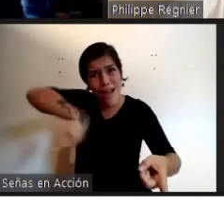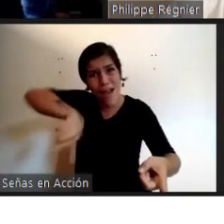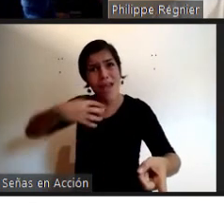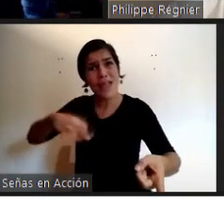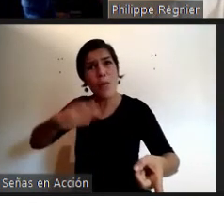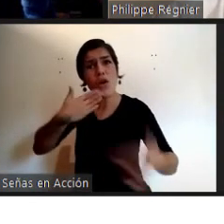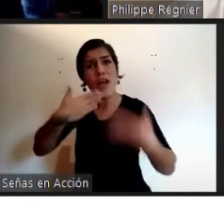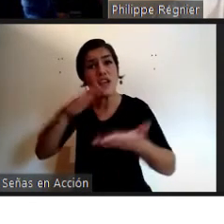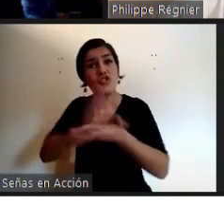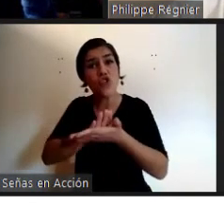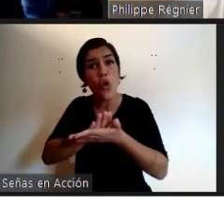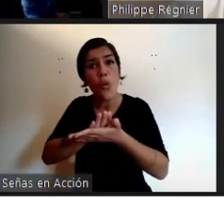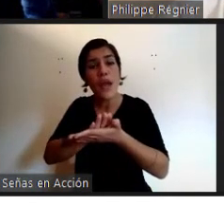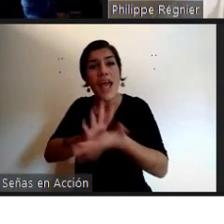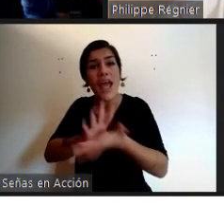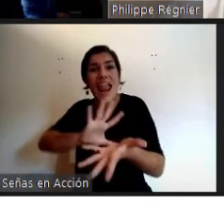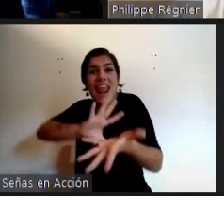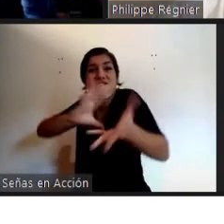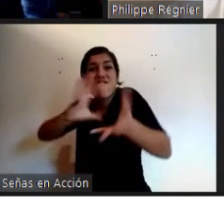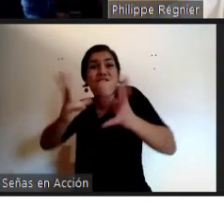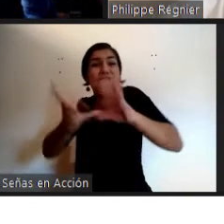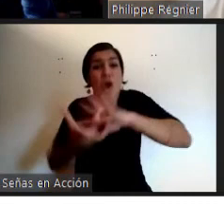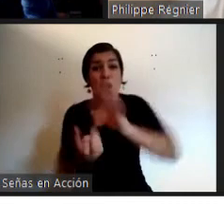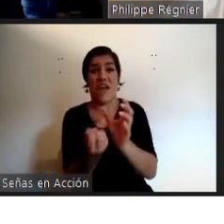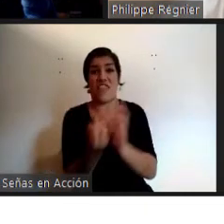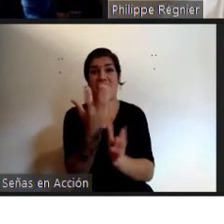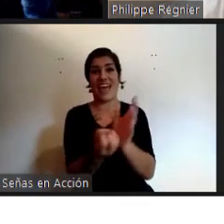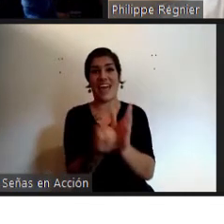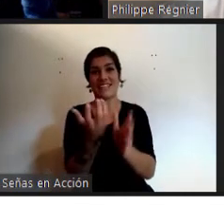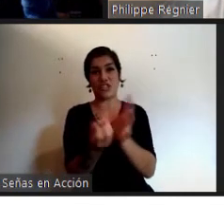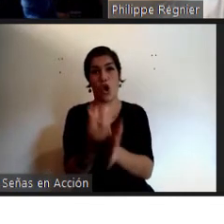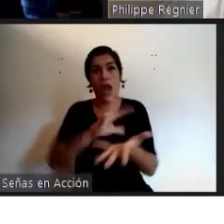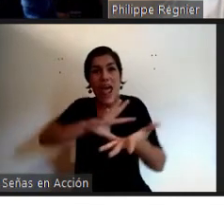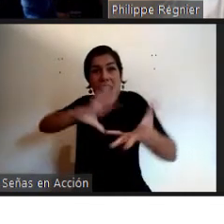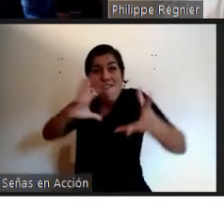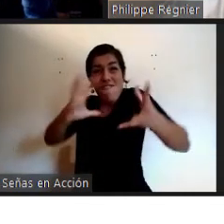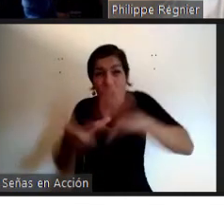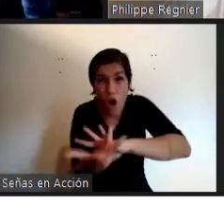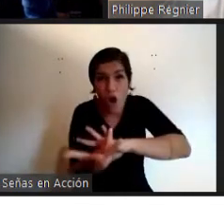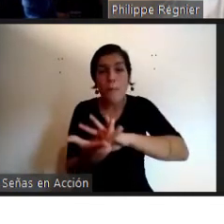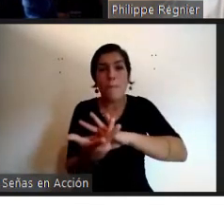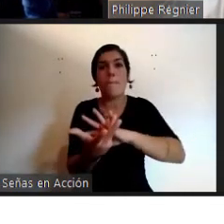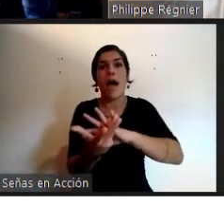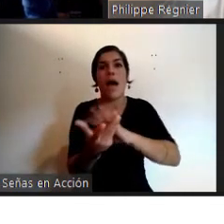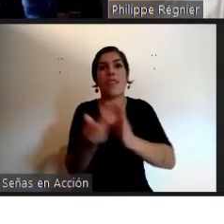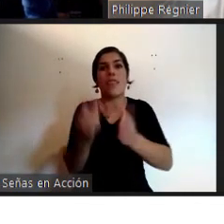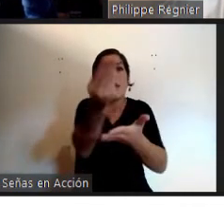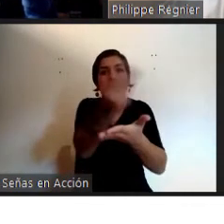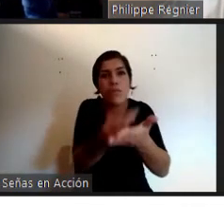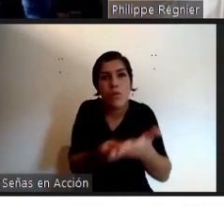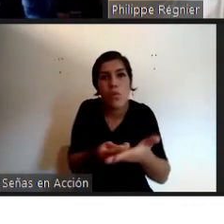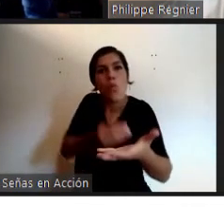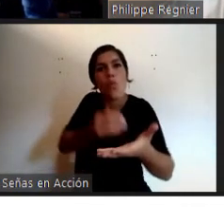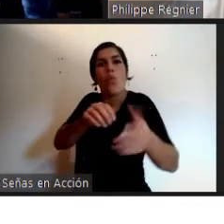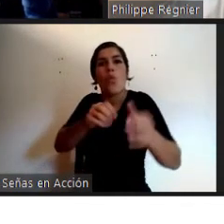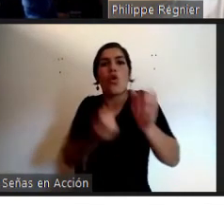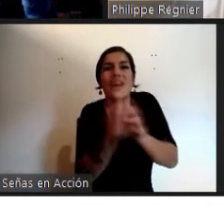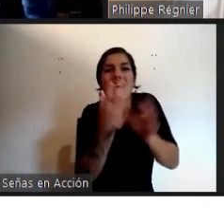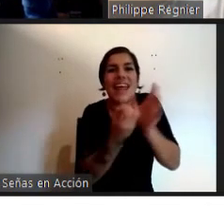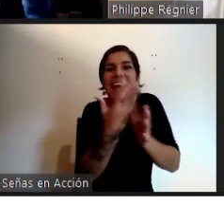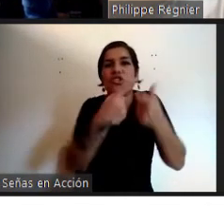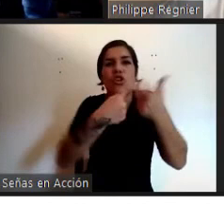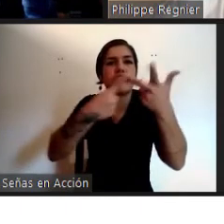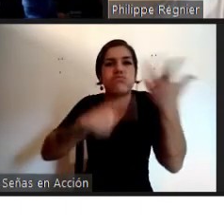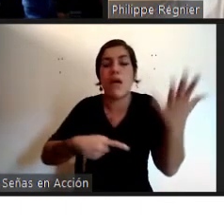generate awareness, raising and thinking that is aware, and to generate a discussion that is not based